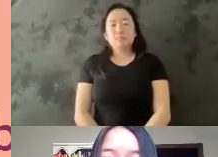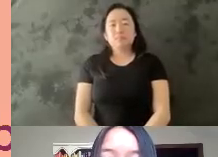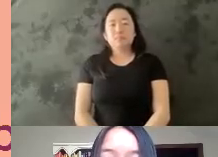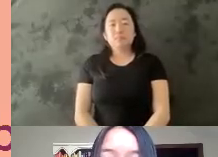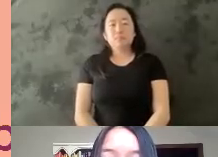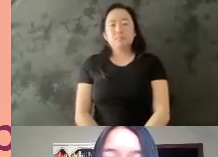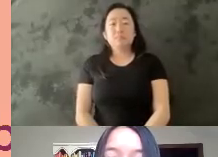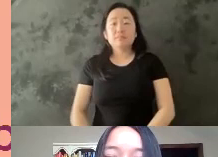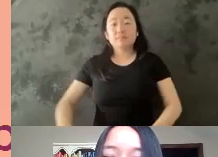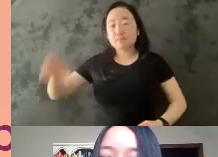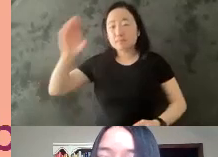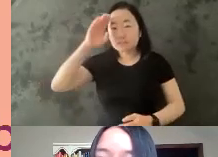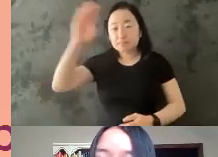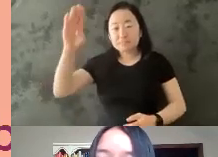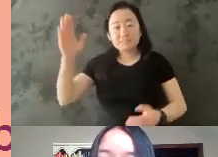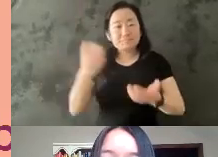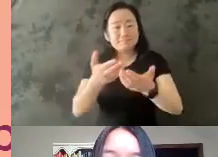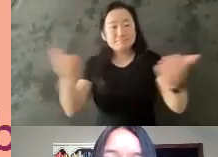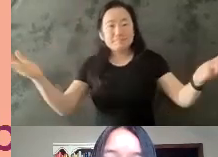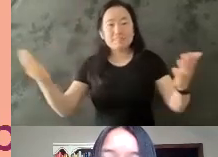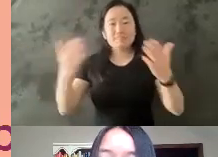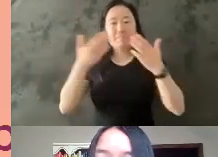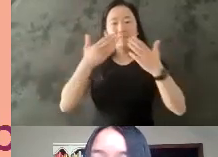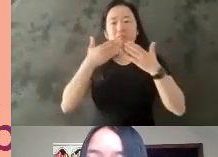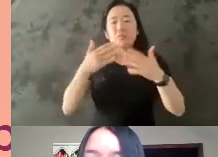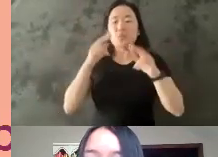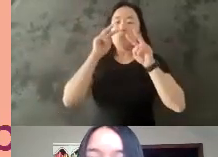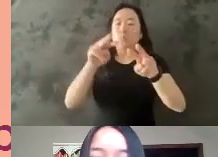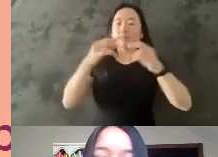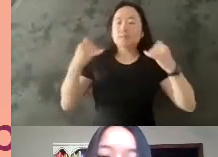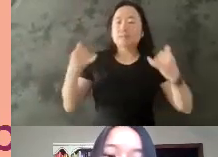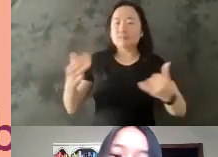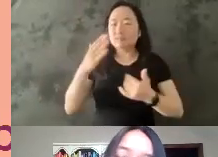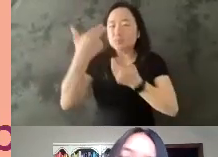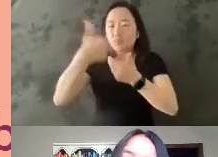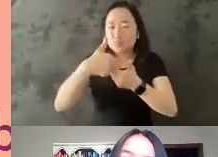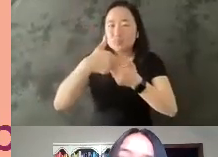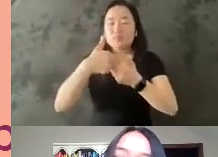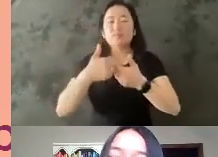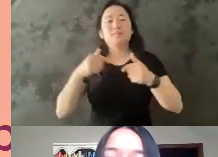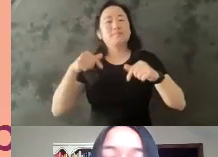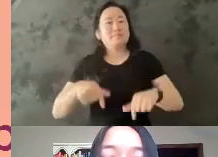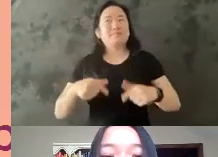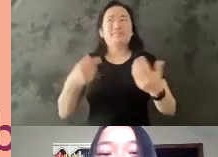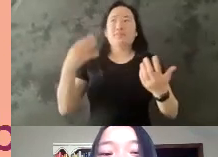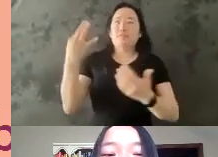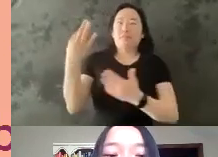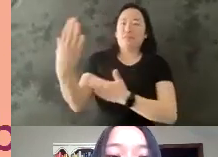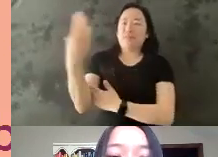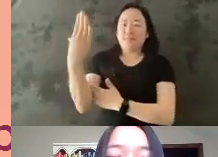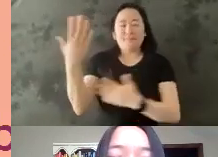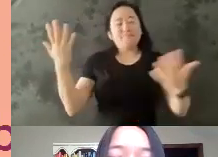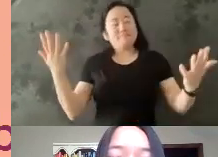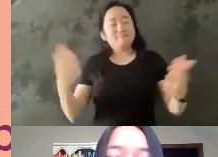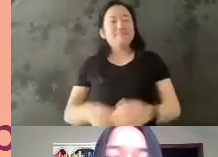Hello, everyone. Thank you so much for being here and joining us on this Friday morning. I